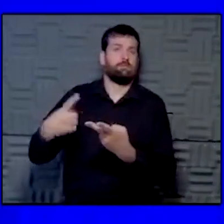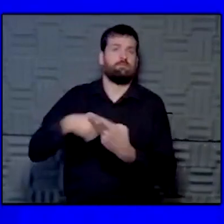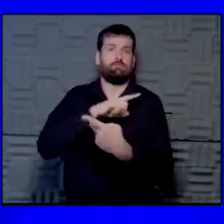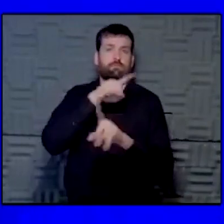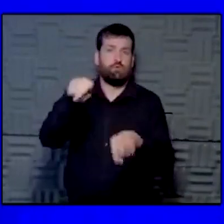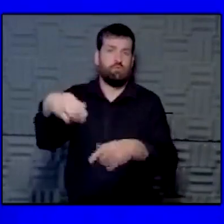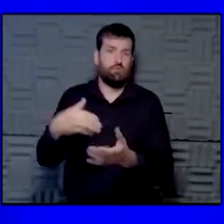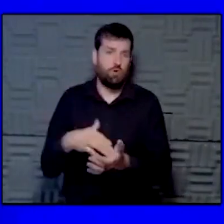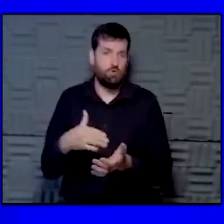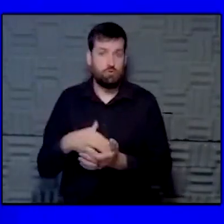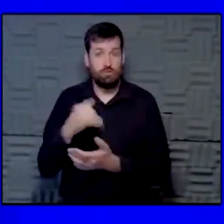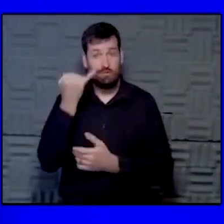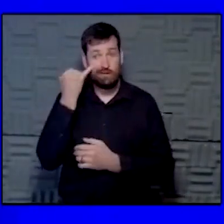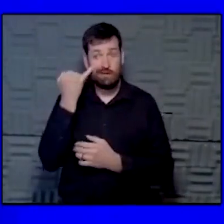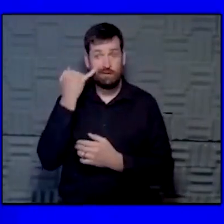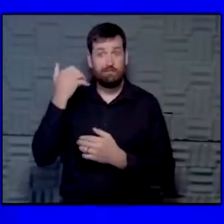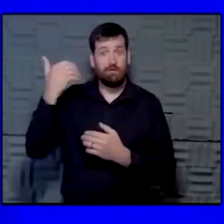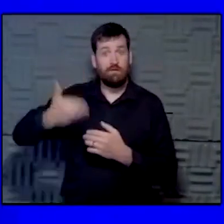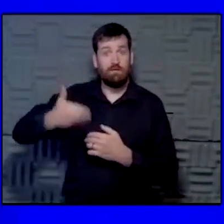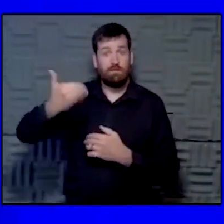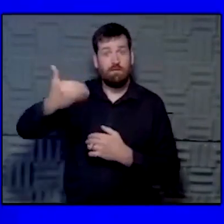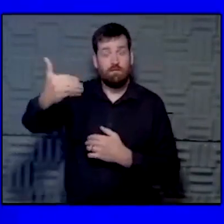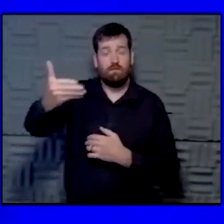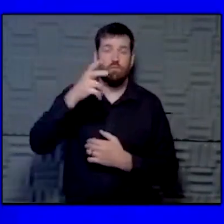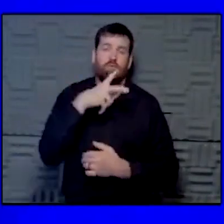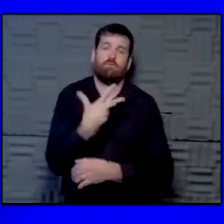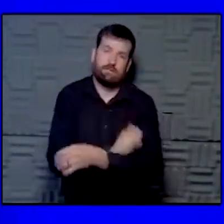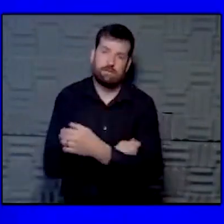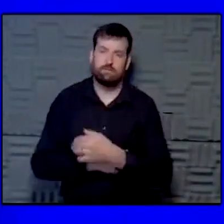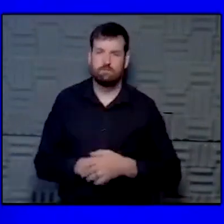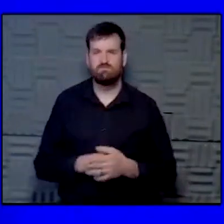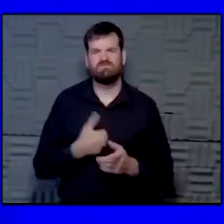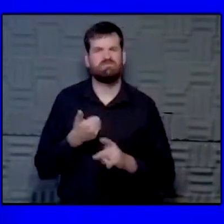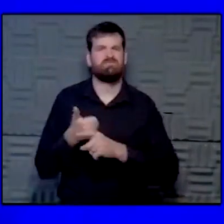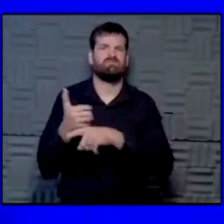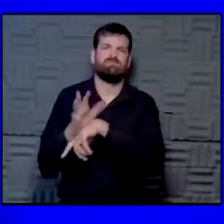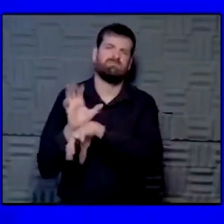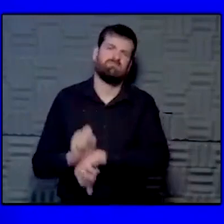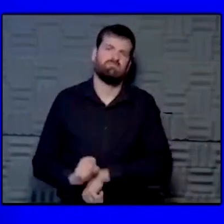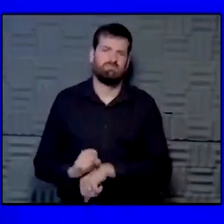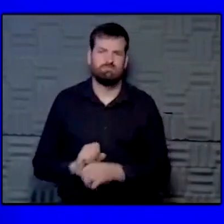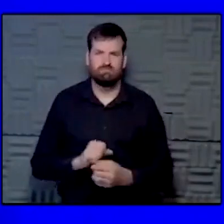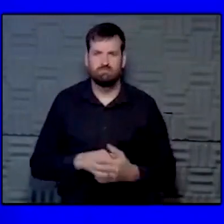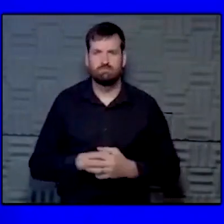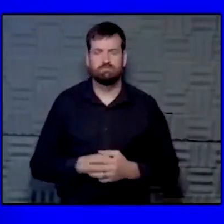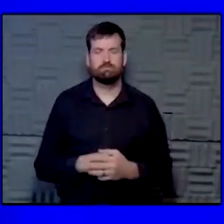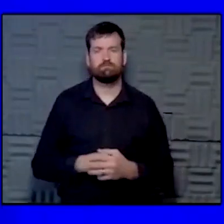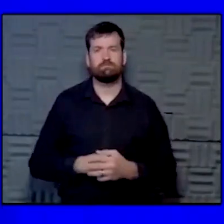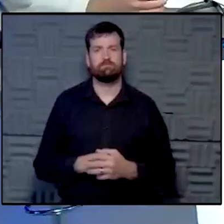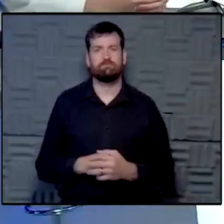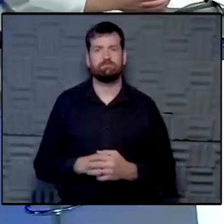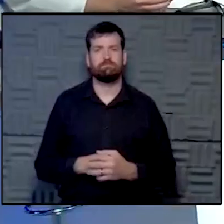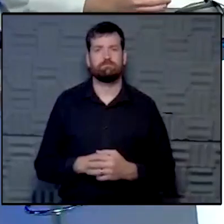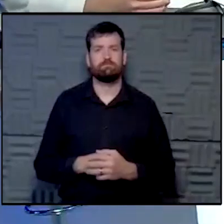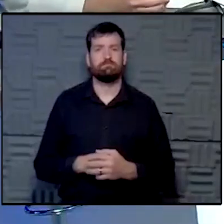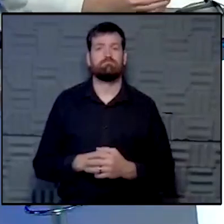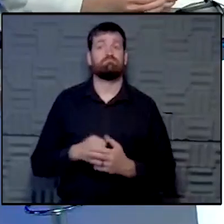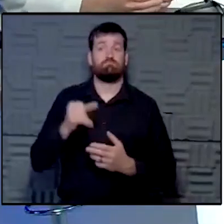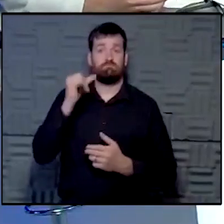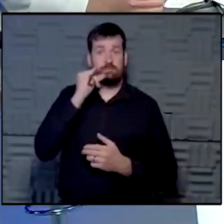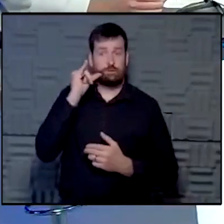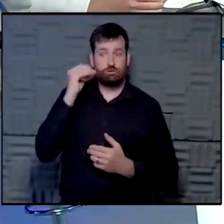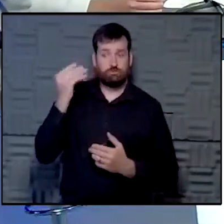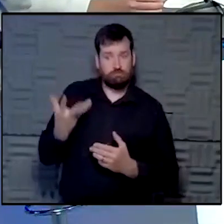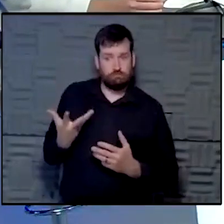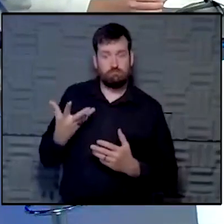the doctor, if it's part of the schedule, they'll be getting vaccines. So they've really become accustomed to it and have kind of just, as we heard yesterday